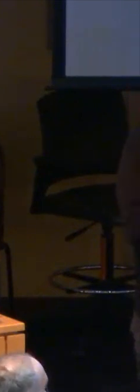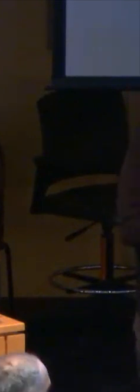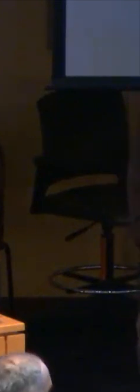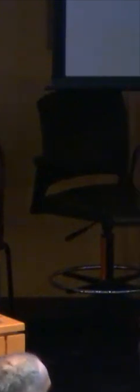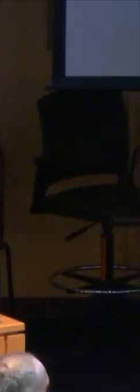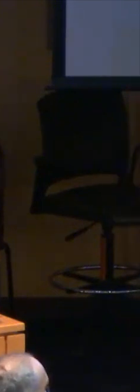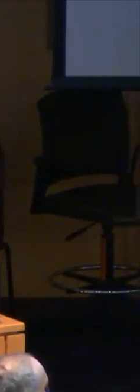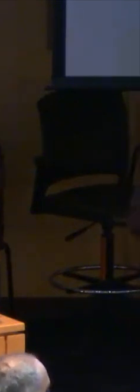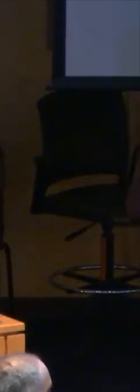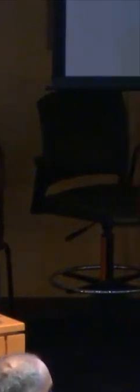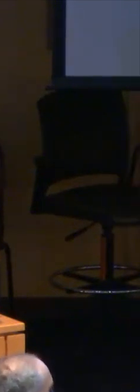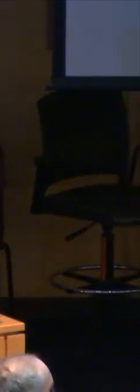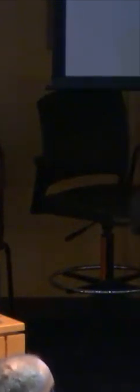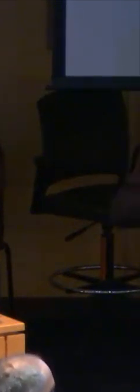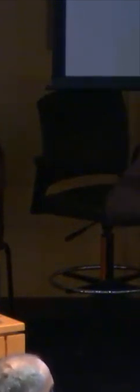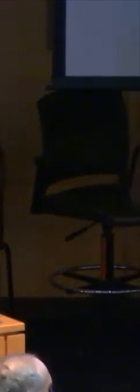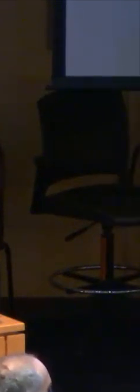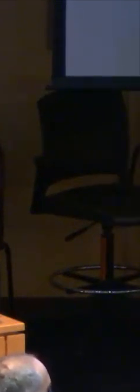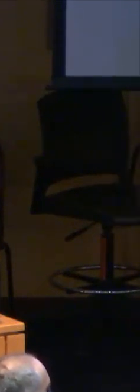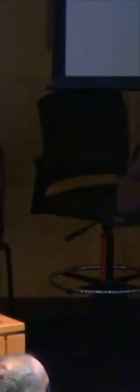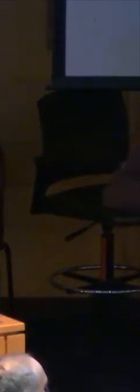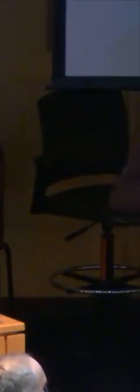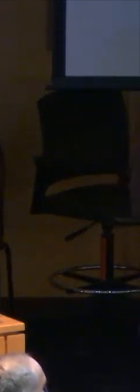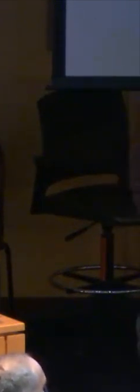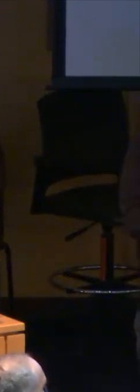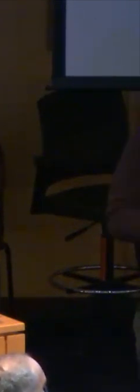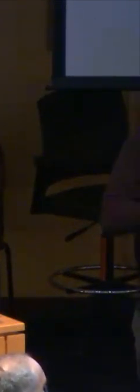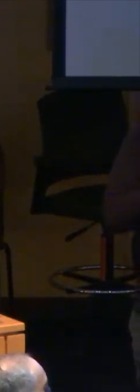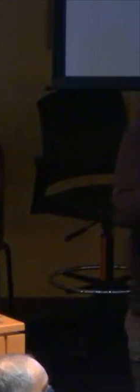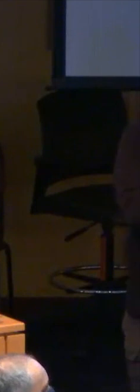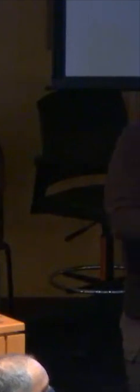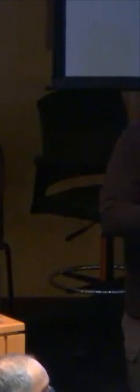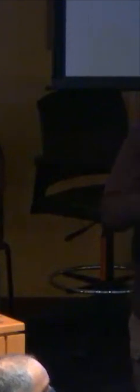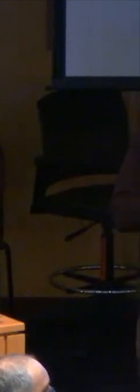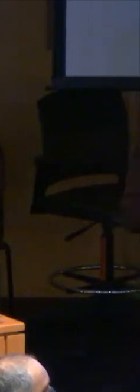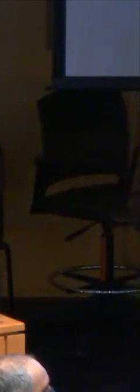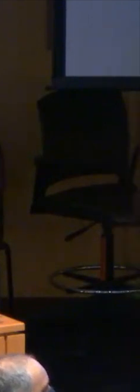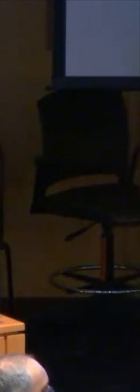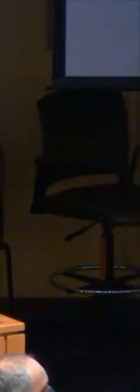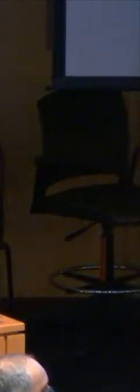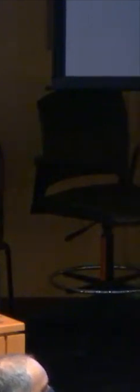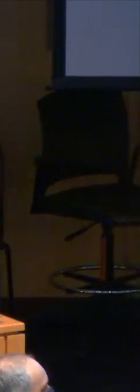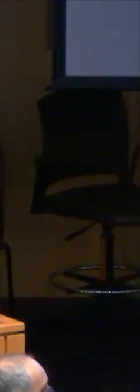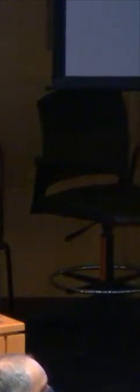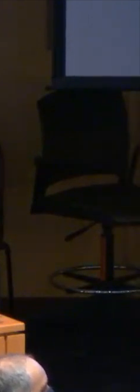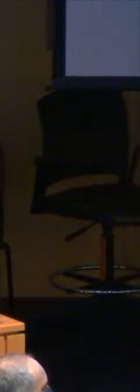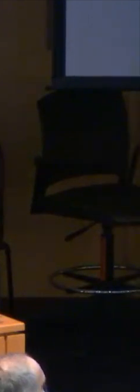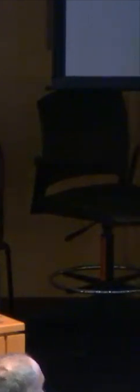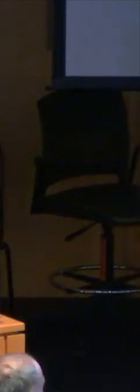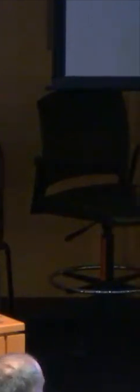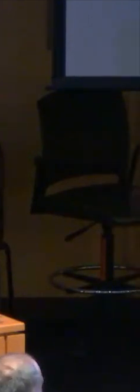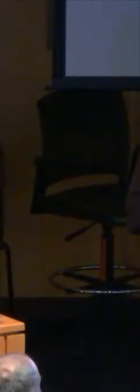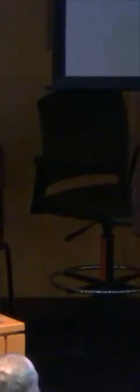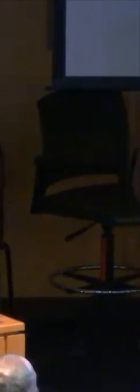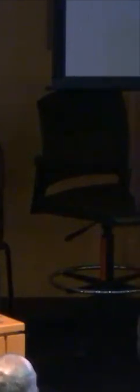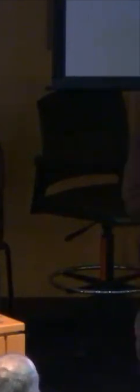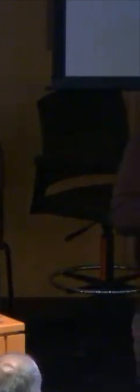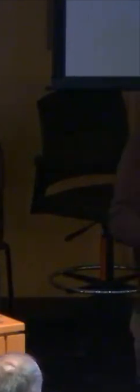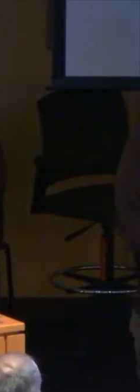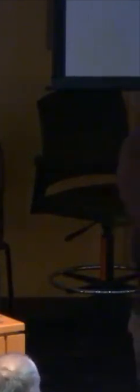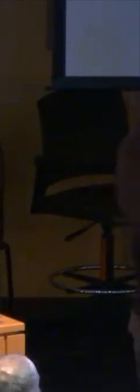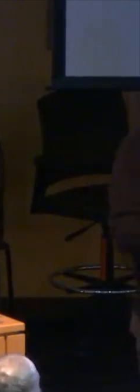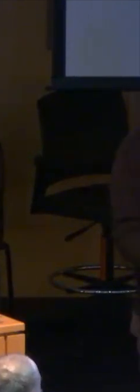there eating for so long. The whale sounds were actually a